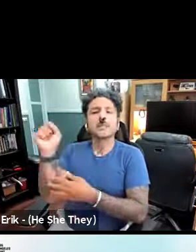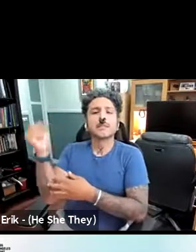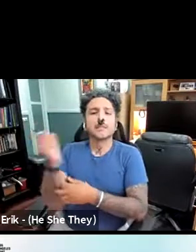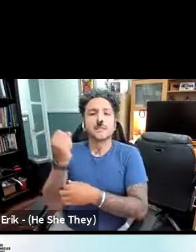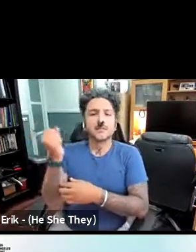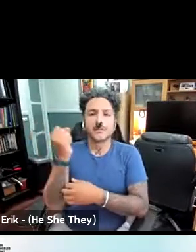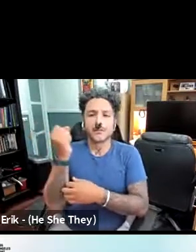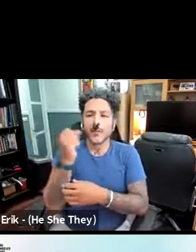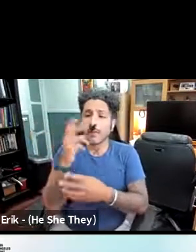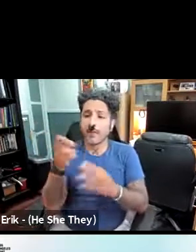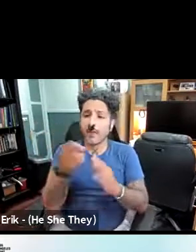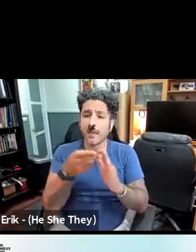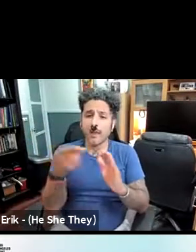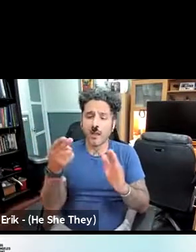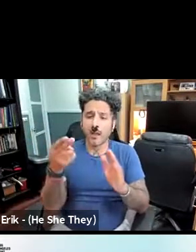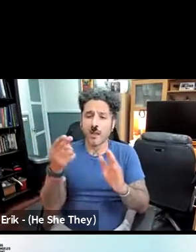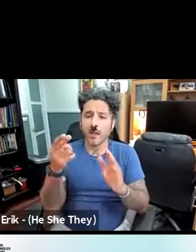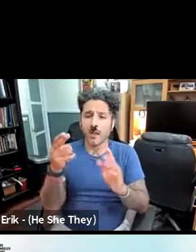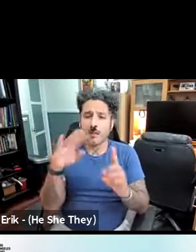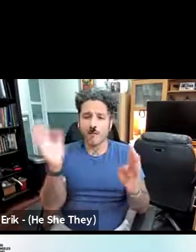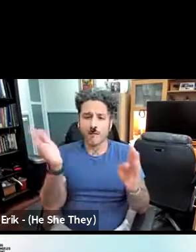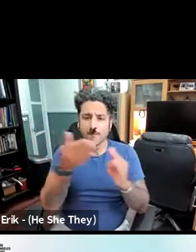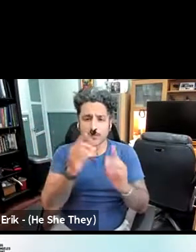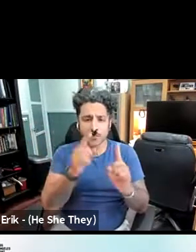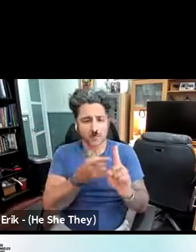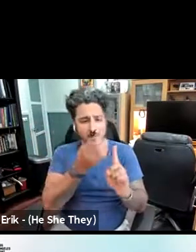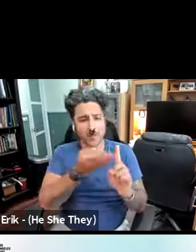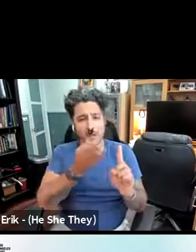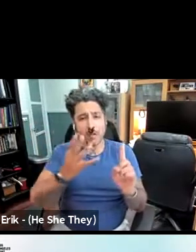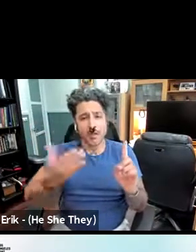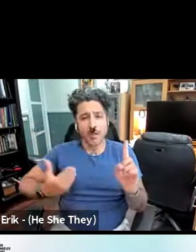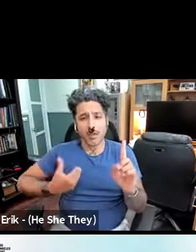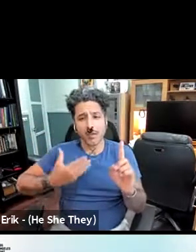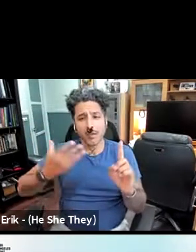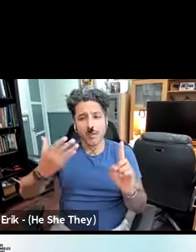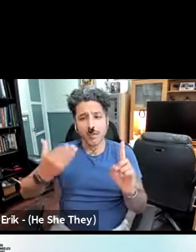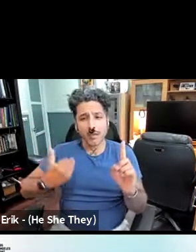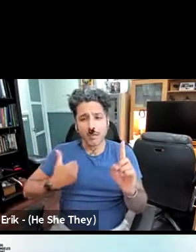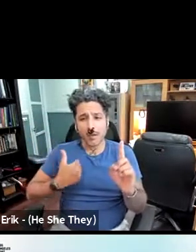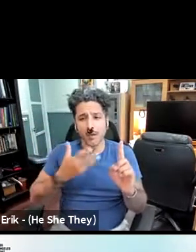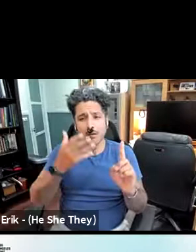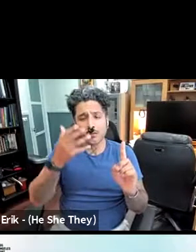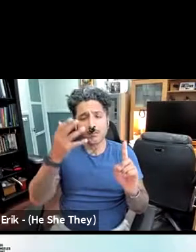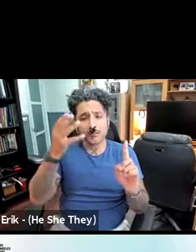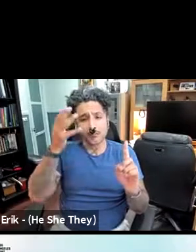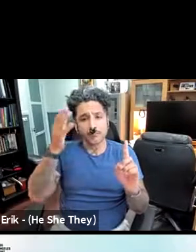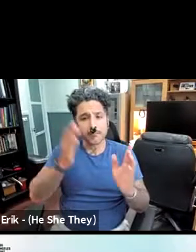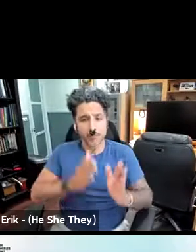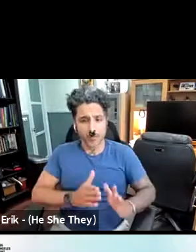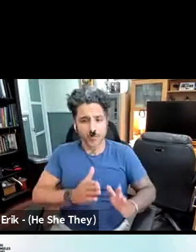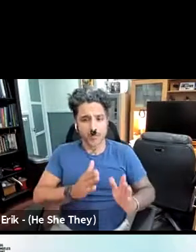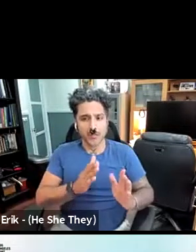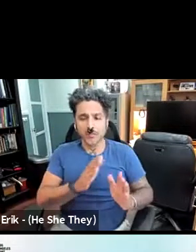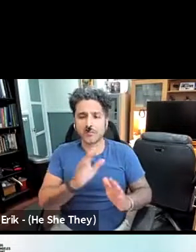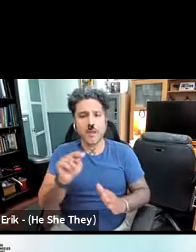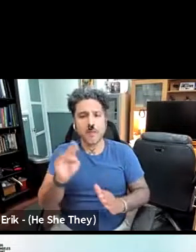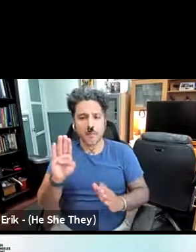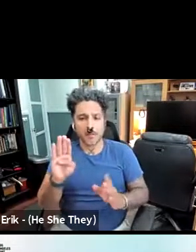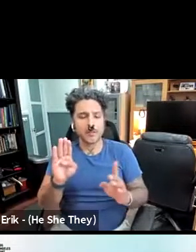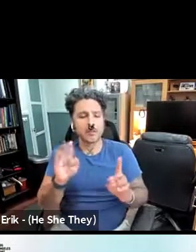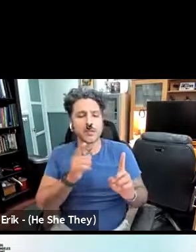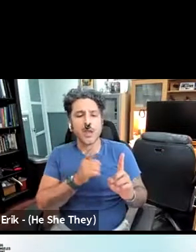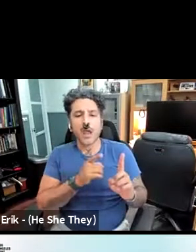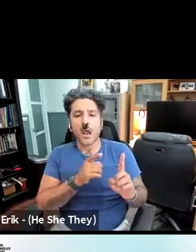highlight people. And it was a young individual that was transgender but identified non-binary. And so